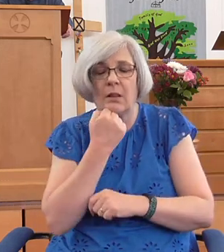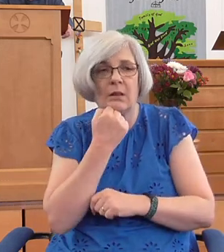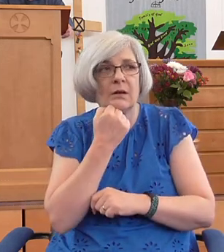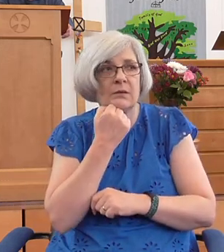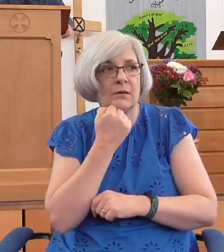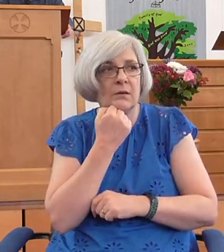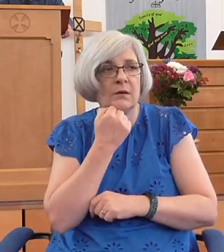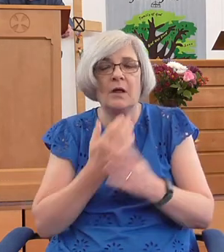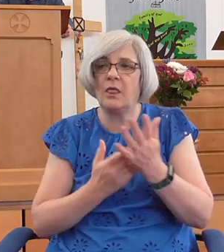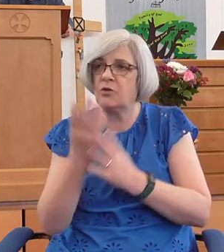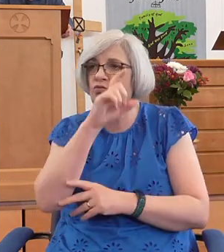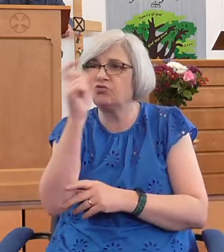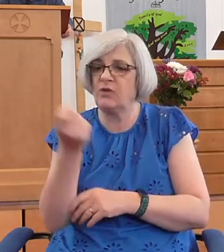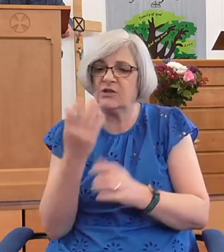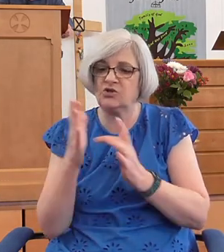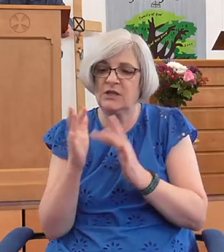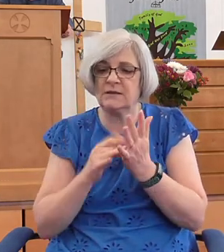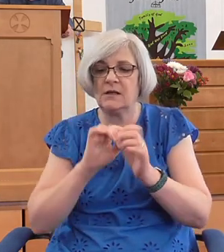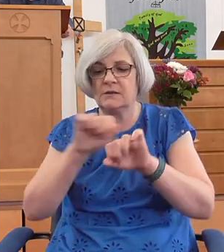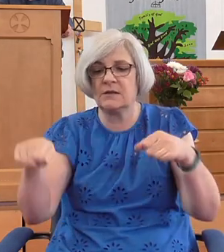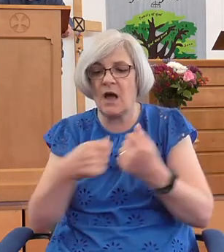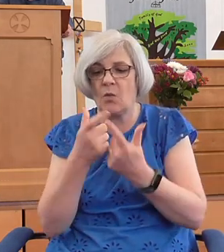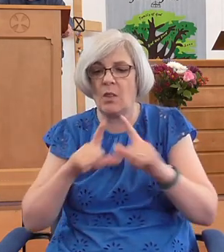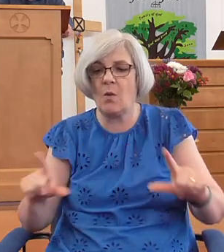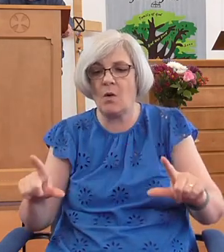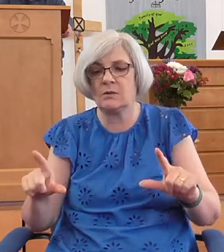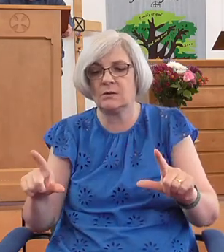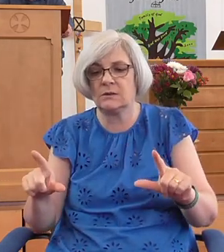in Christ Jesus, our Lord.